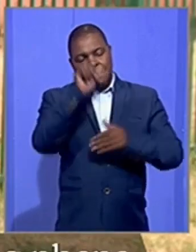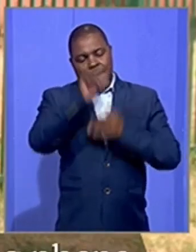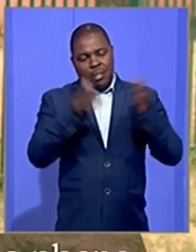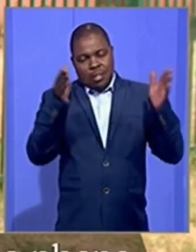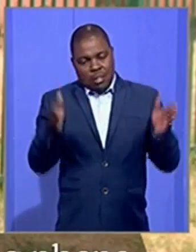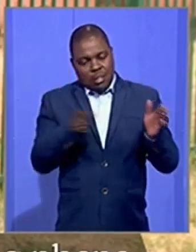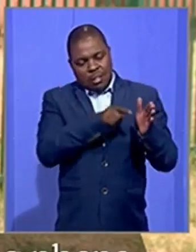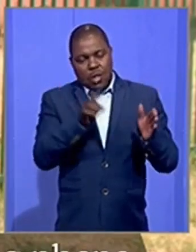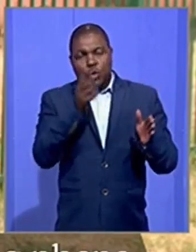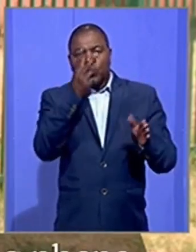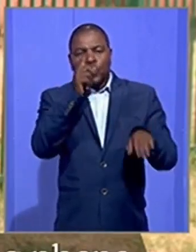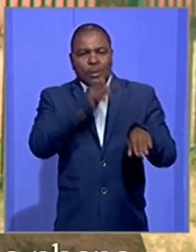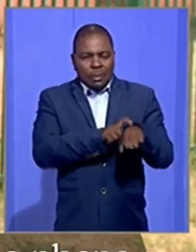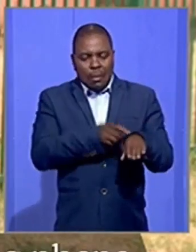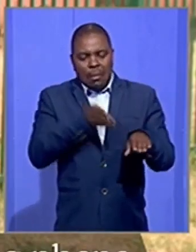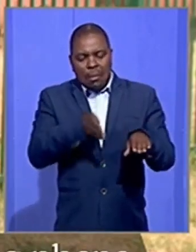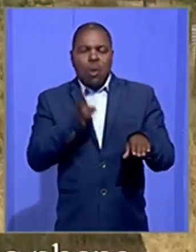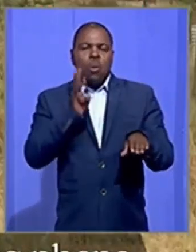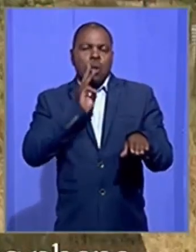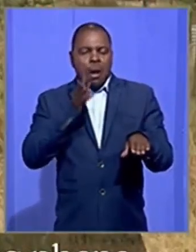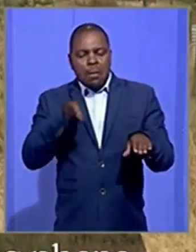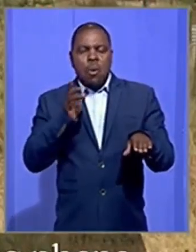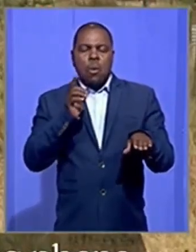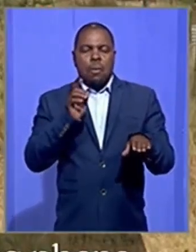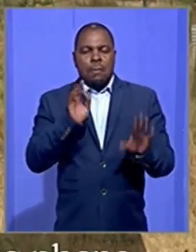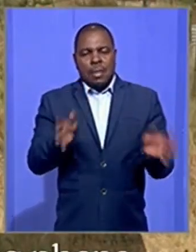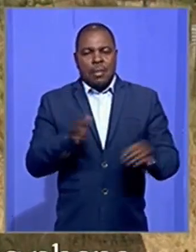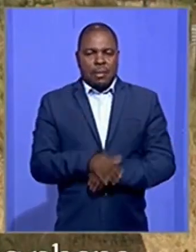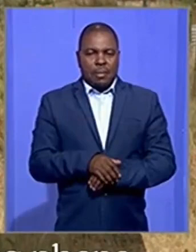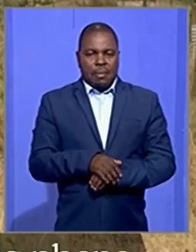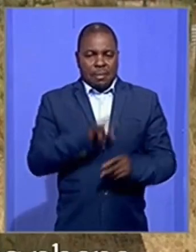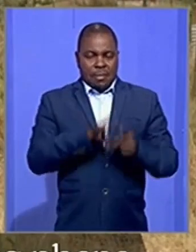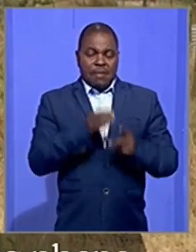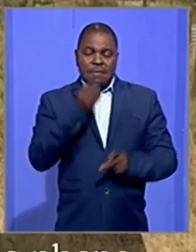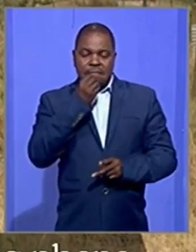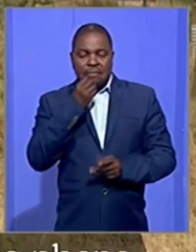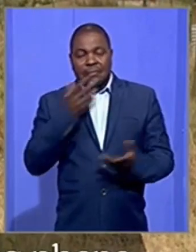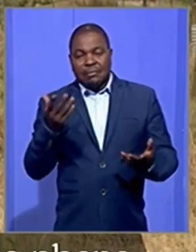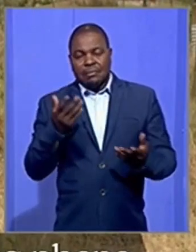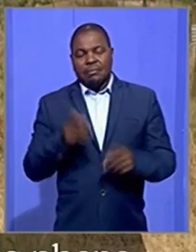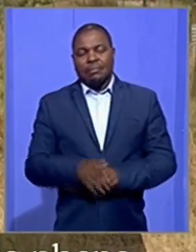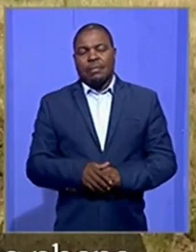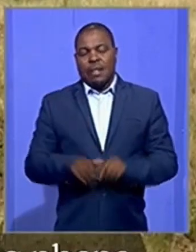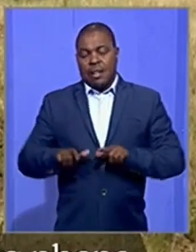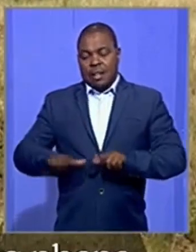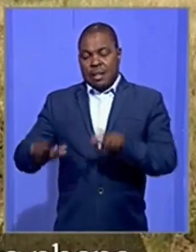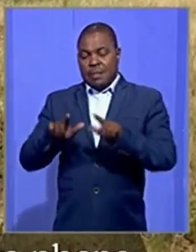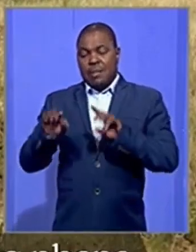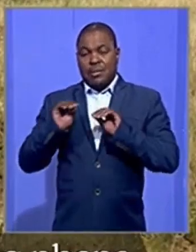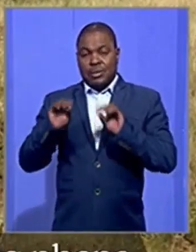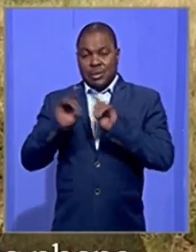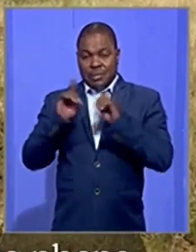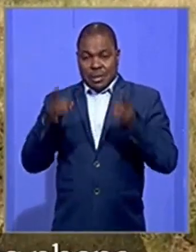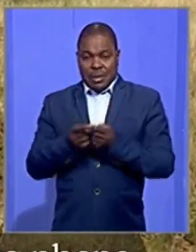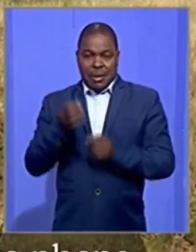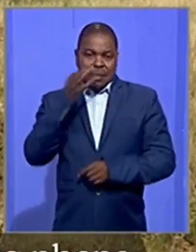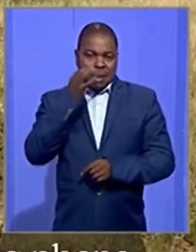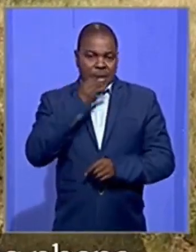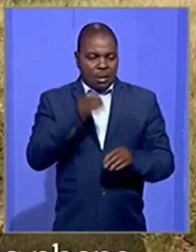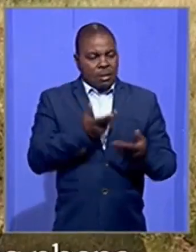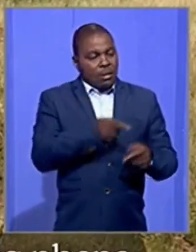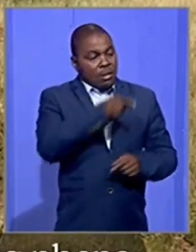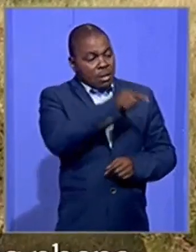ba retelelang le go ja. Le fa go le jalo lefapha la thuto ka kwa Limpopo le ganetsa ntlha ya gore metsi a tswang mo melatswaneng